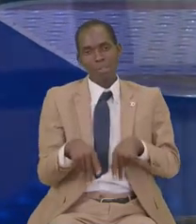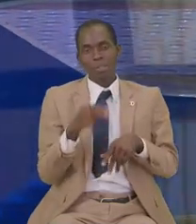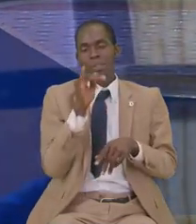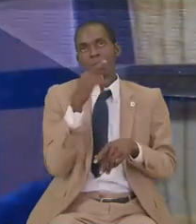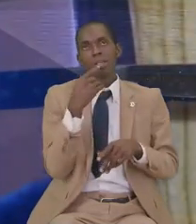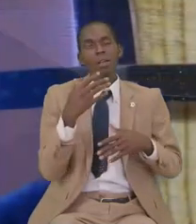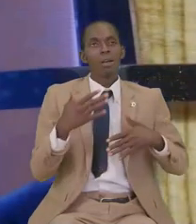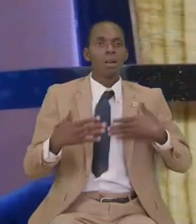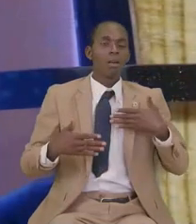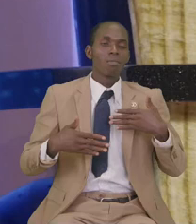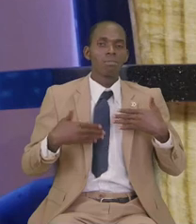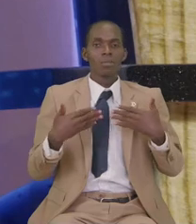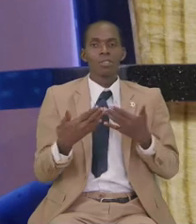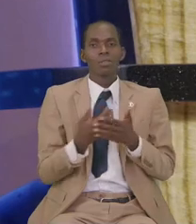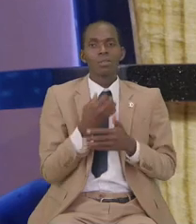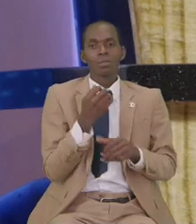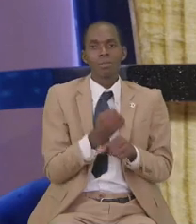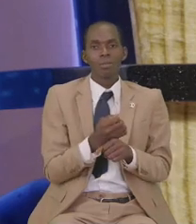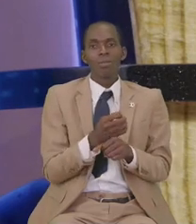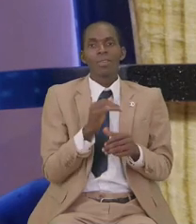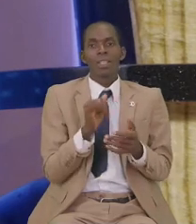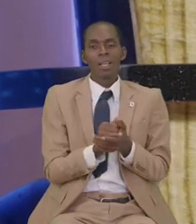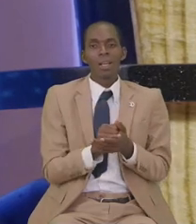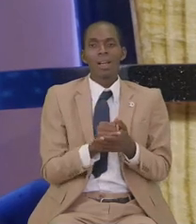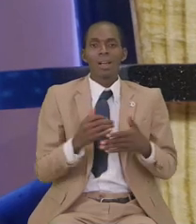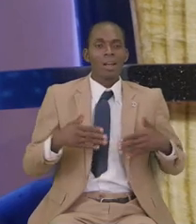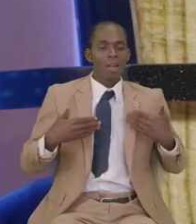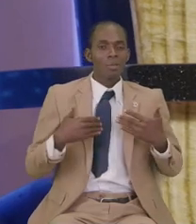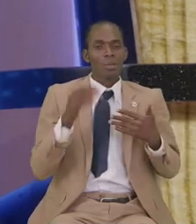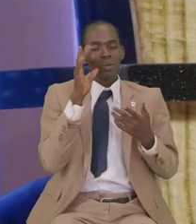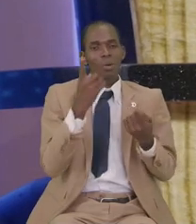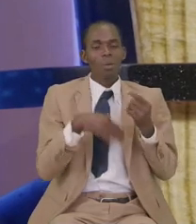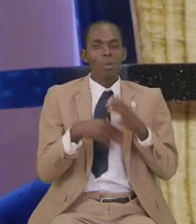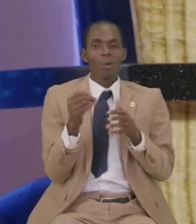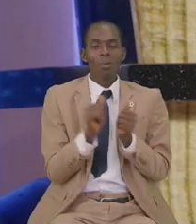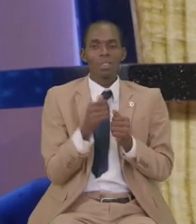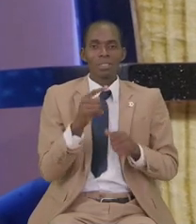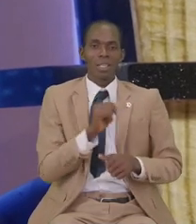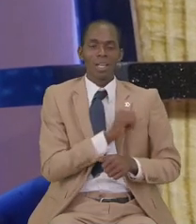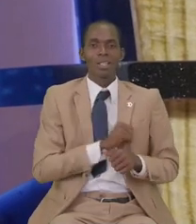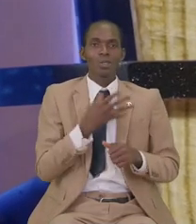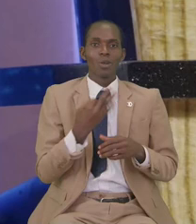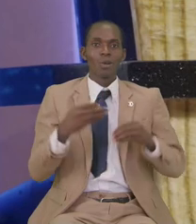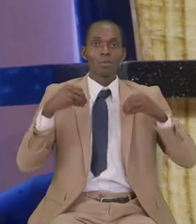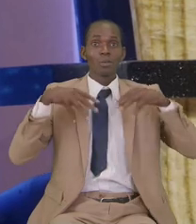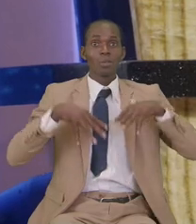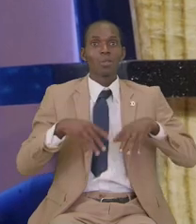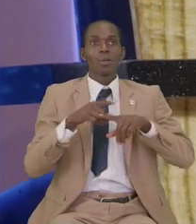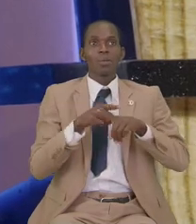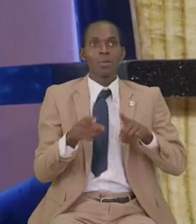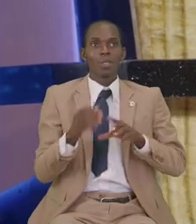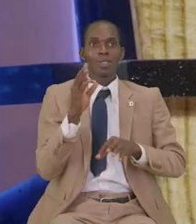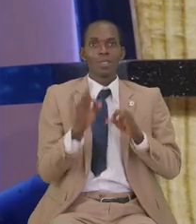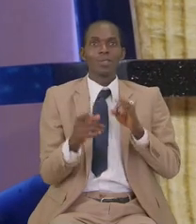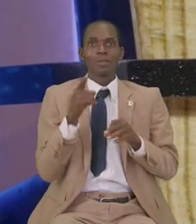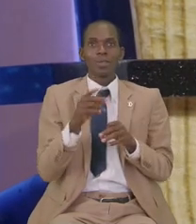Year, that word happy will come out with an attitude of depression. But if you are happy inside